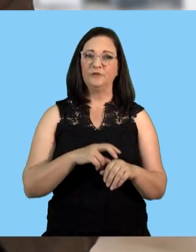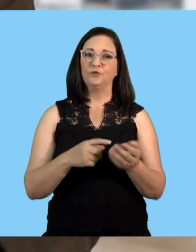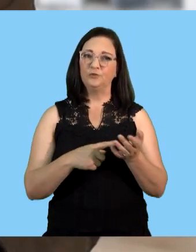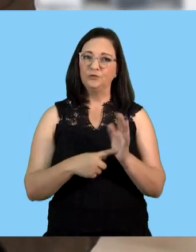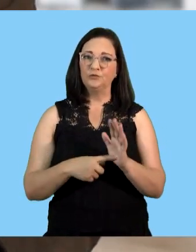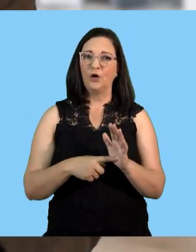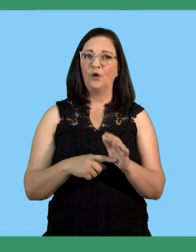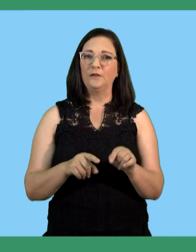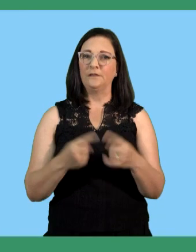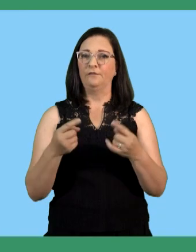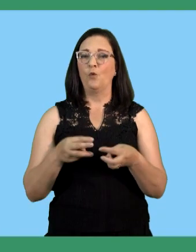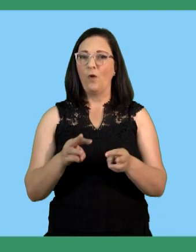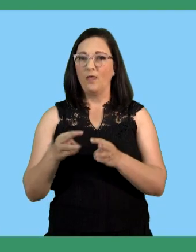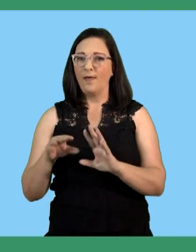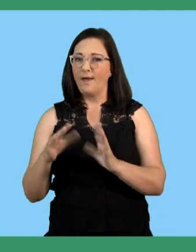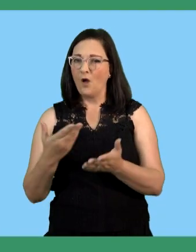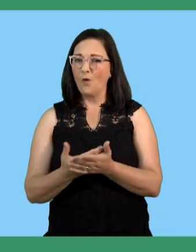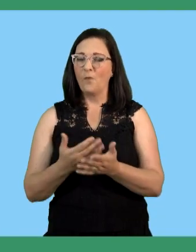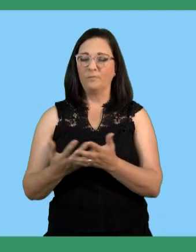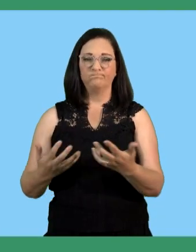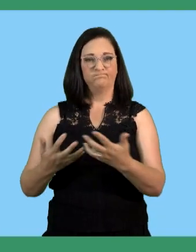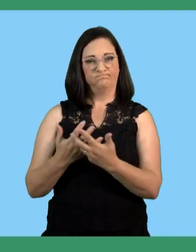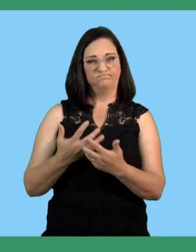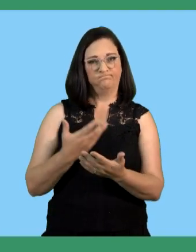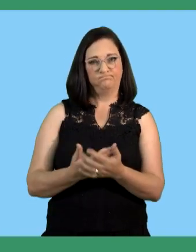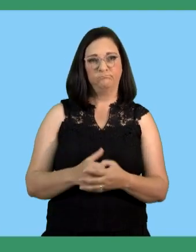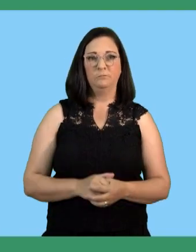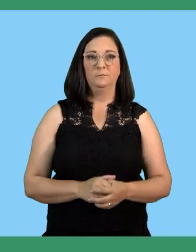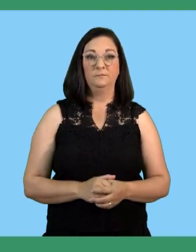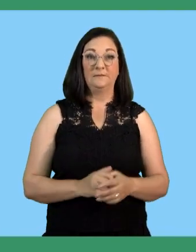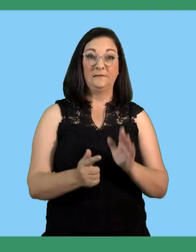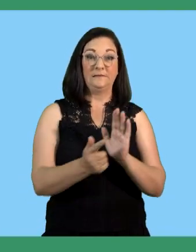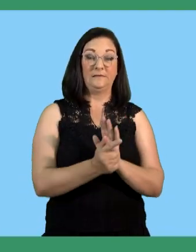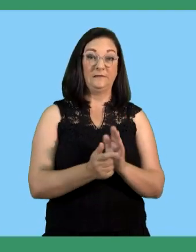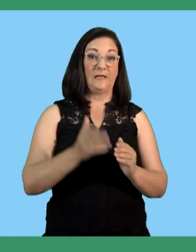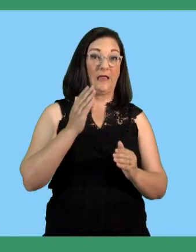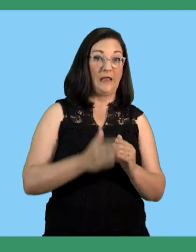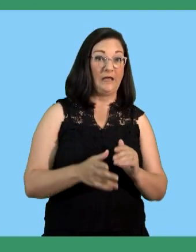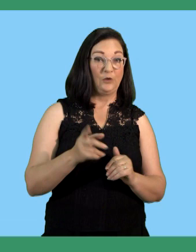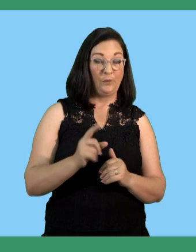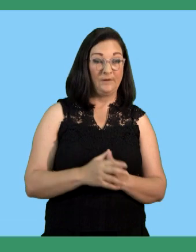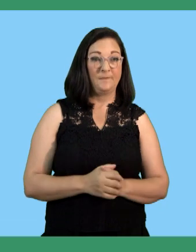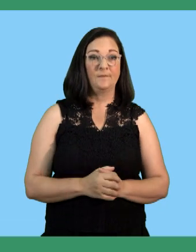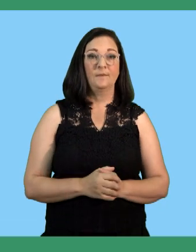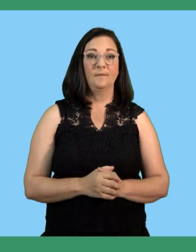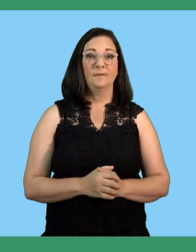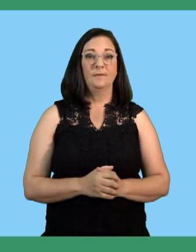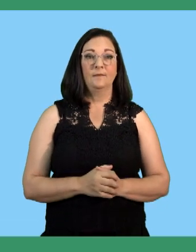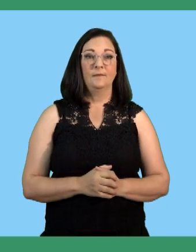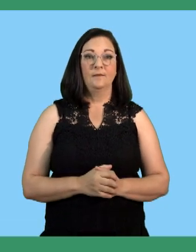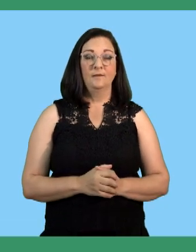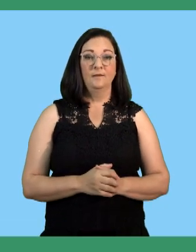which businesses can comply, how to comply. Then also, by the end of this lesson, you should be able to distinguish